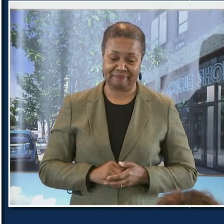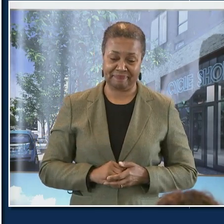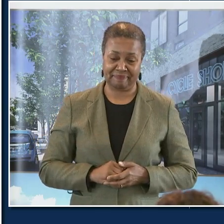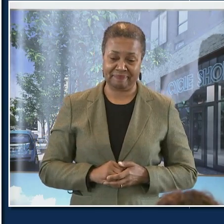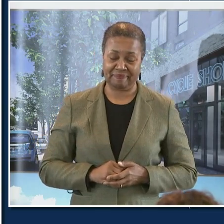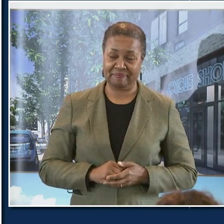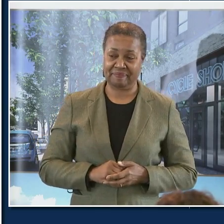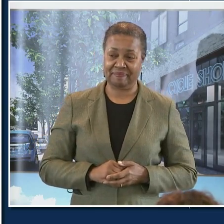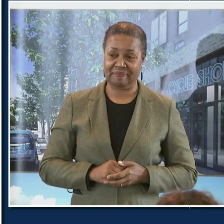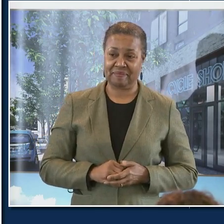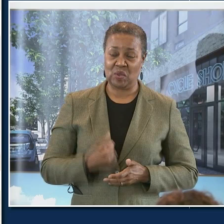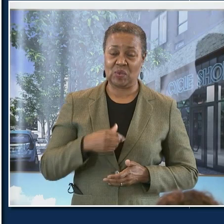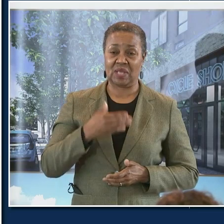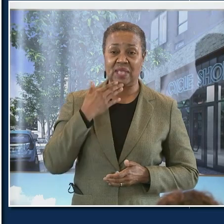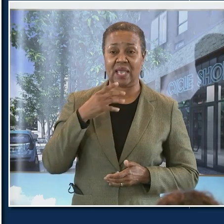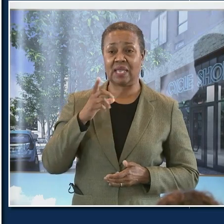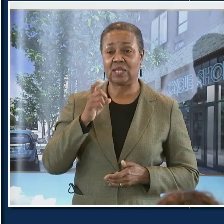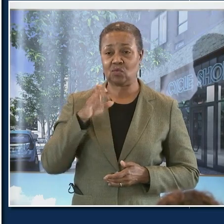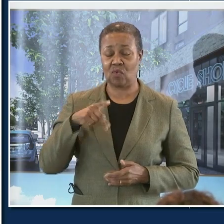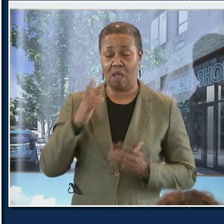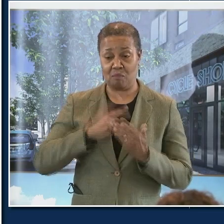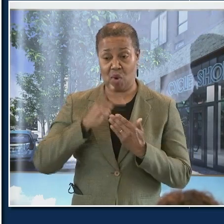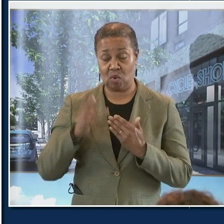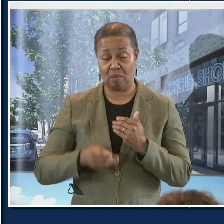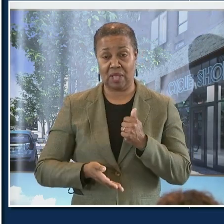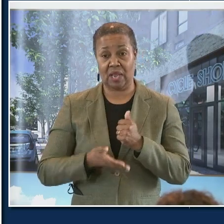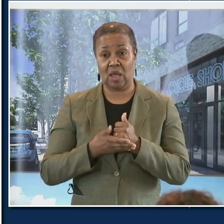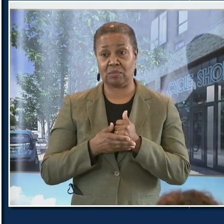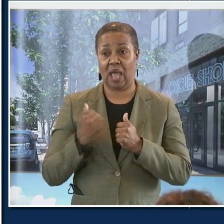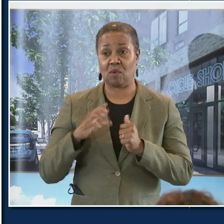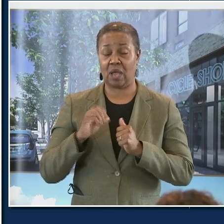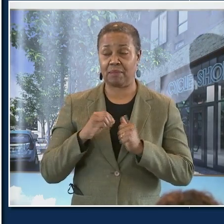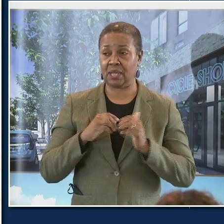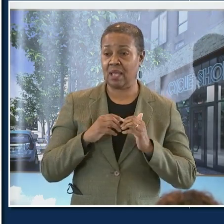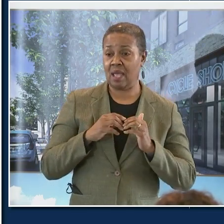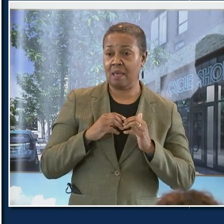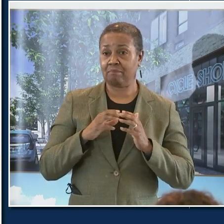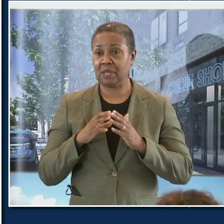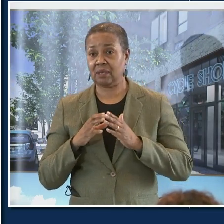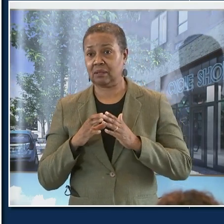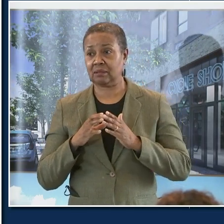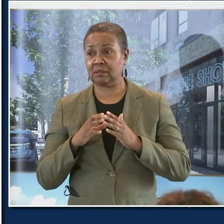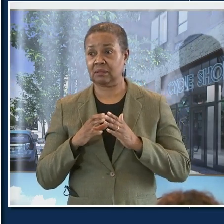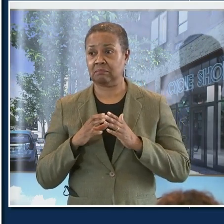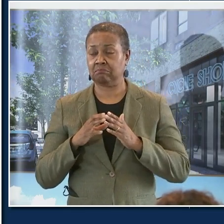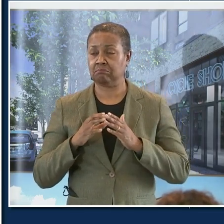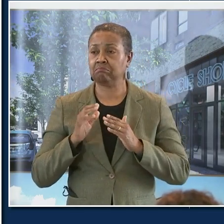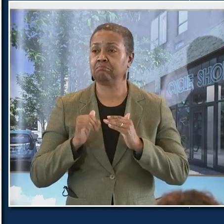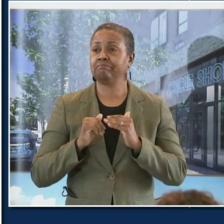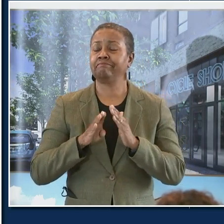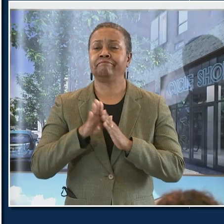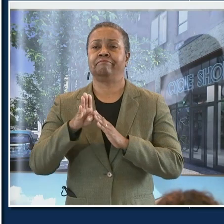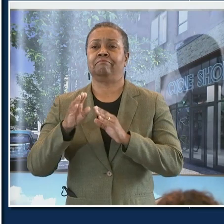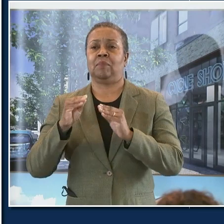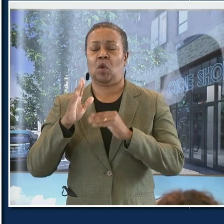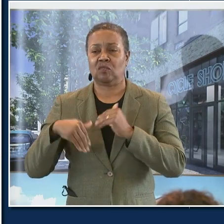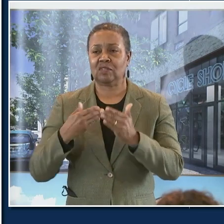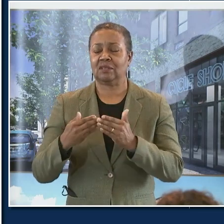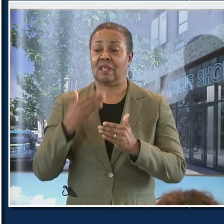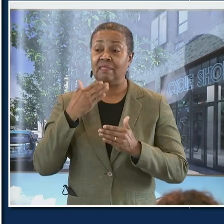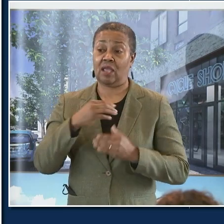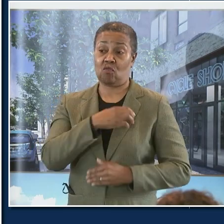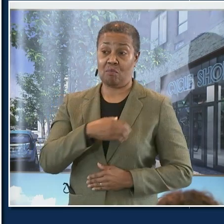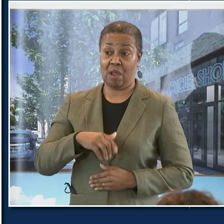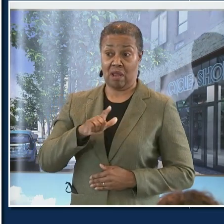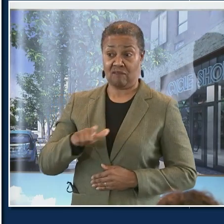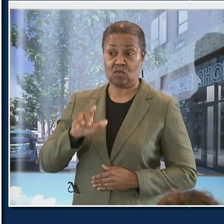We want to thank the job program, which helped our company build our capacity over the years. Thank you, Mayor